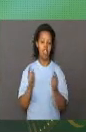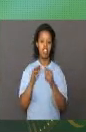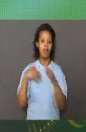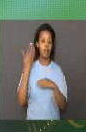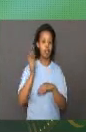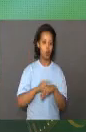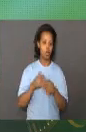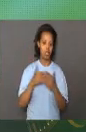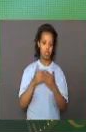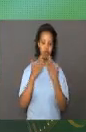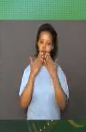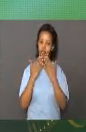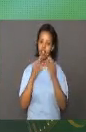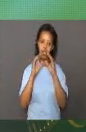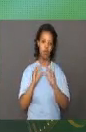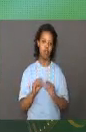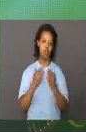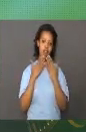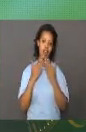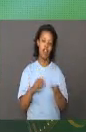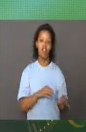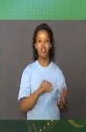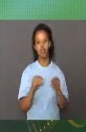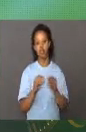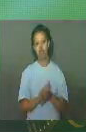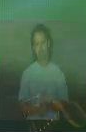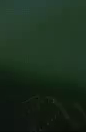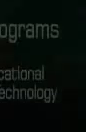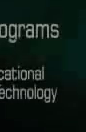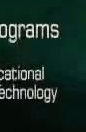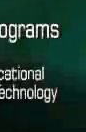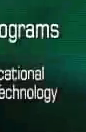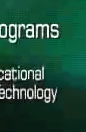next time, thank you, teacher. Thank you, students.